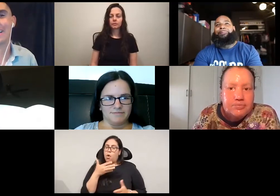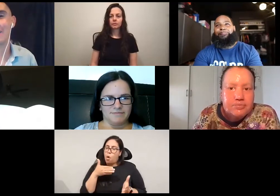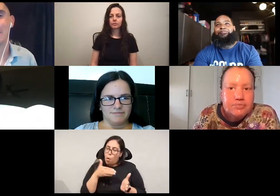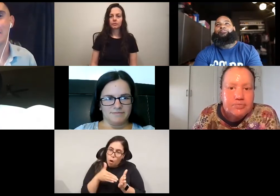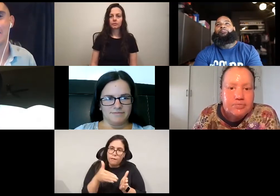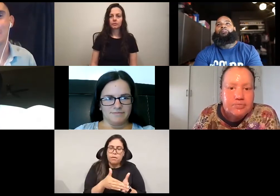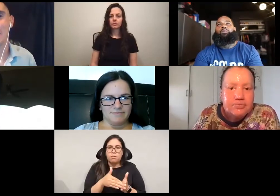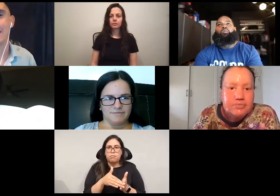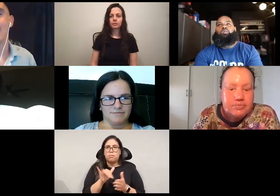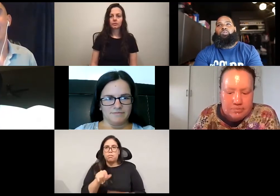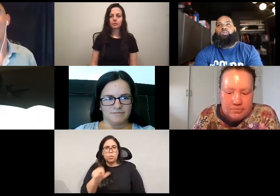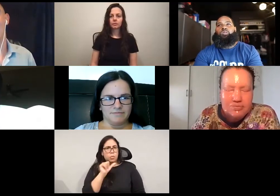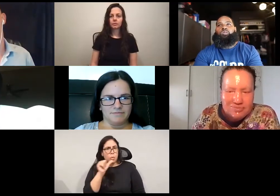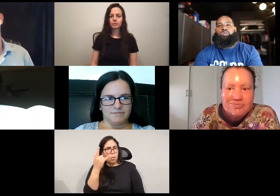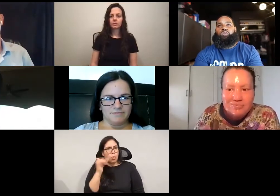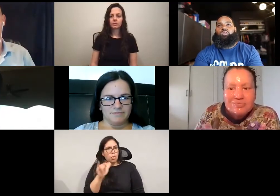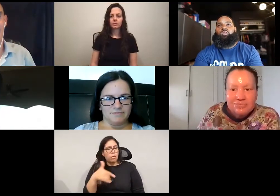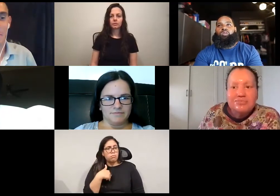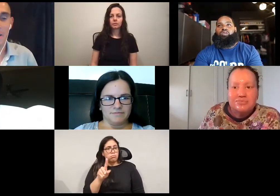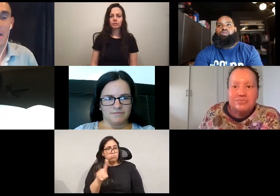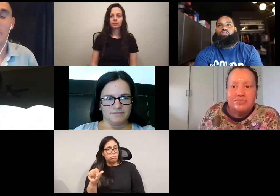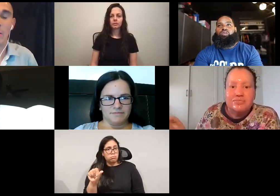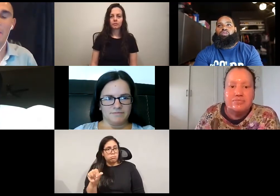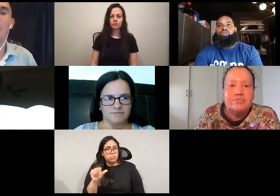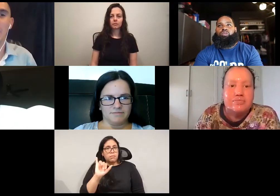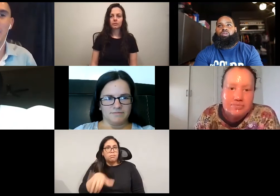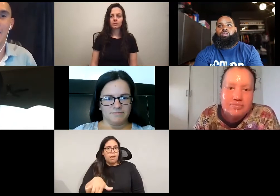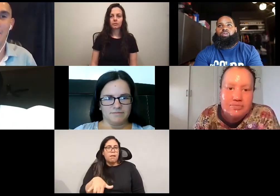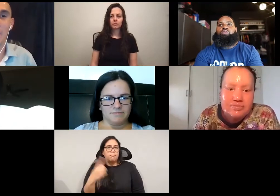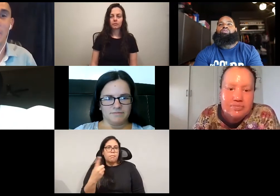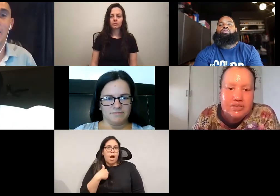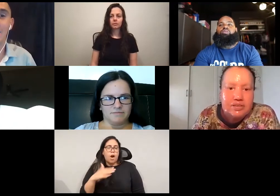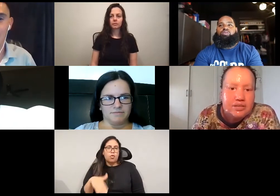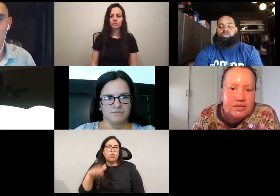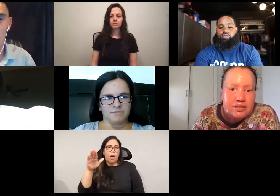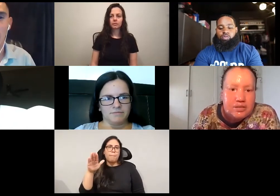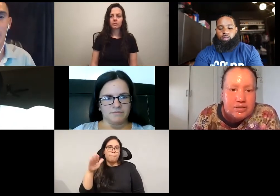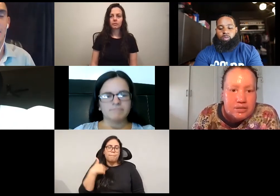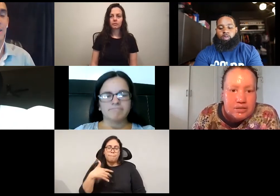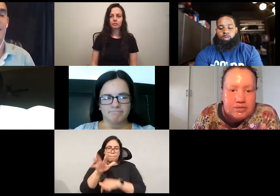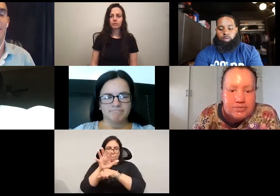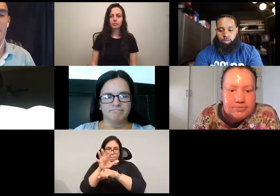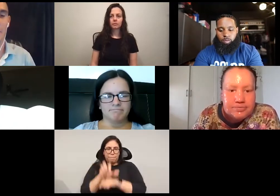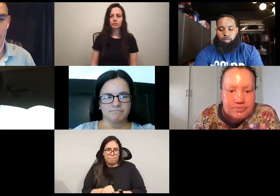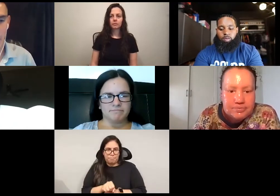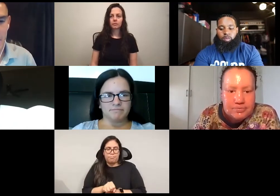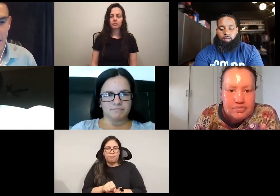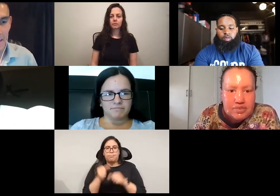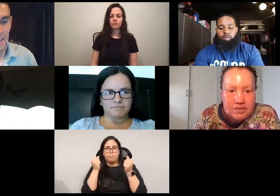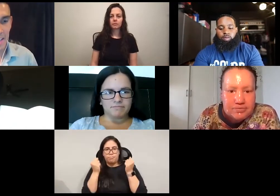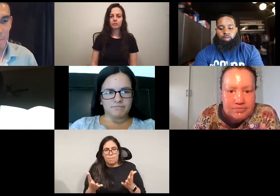don't look like you have a disability. And it's something that I've grown up with. I've grown accustomed to it.